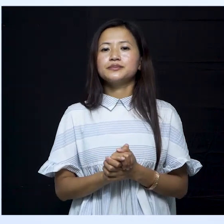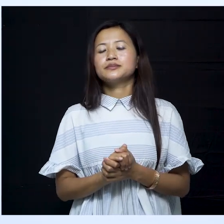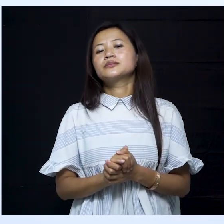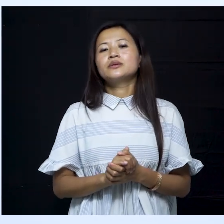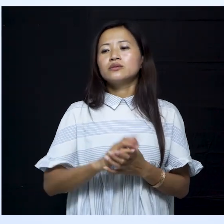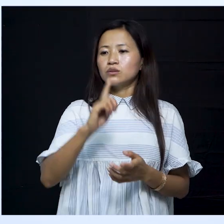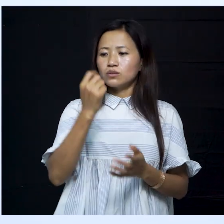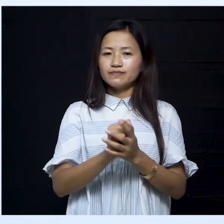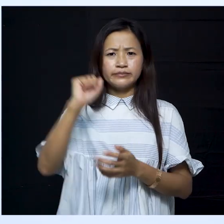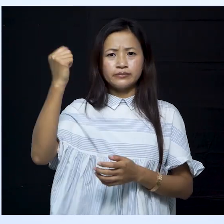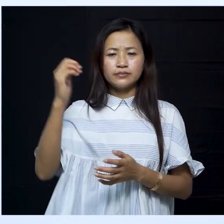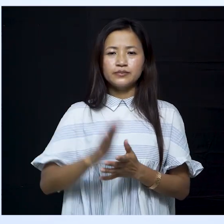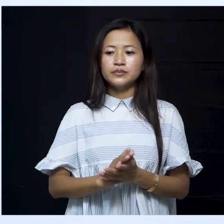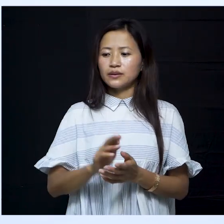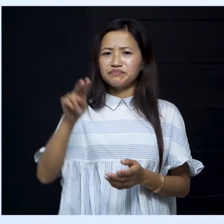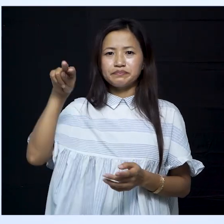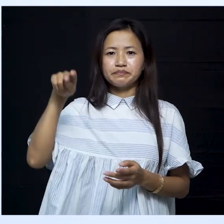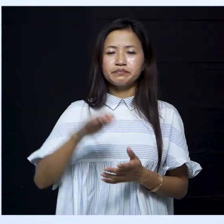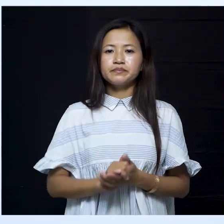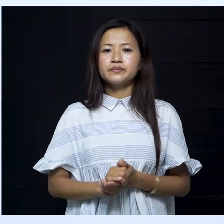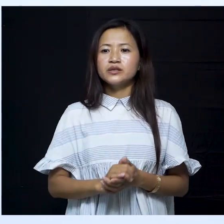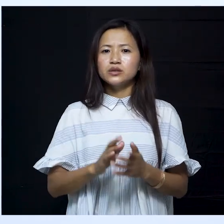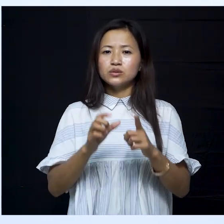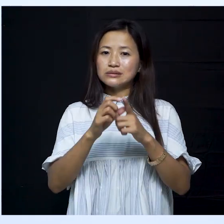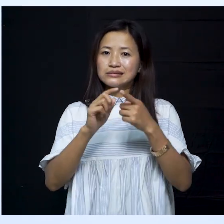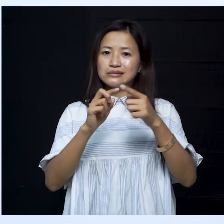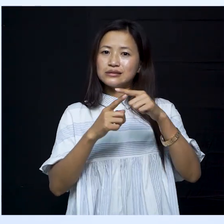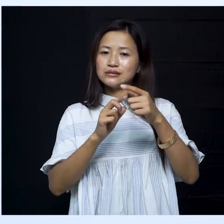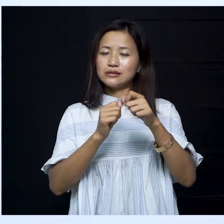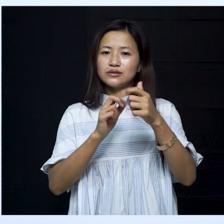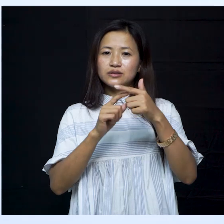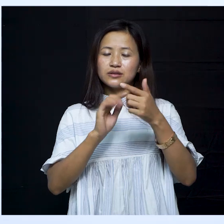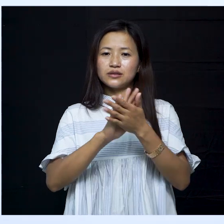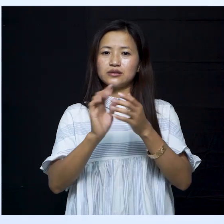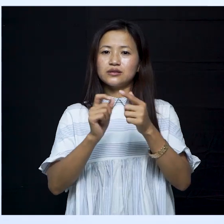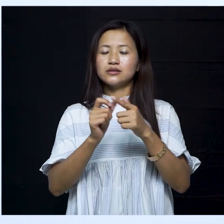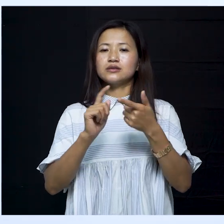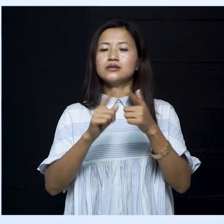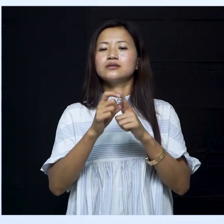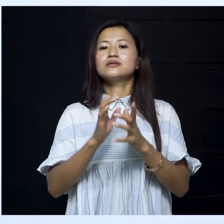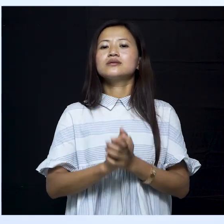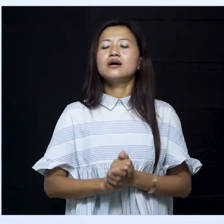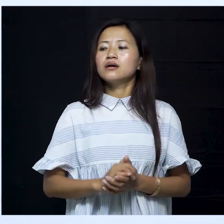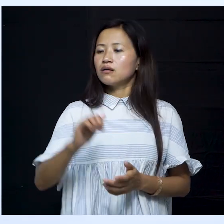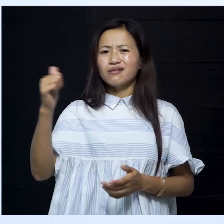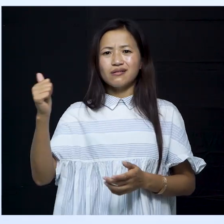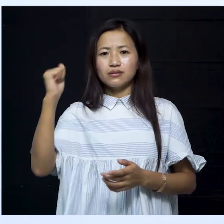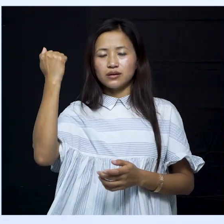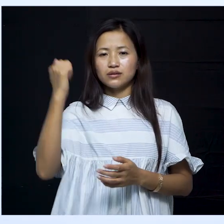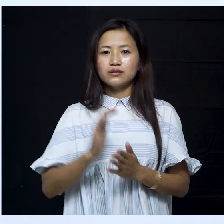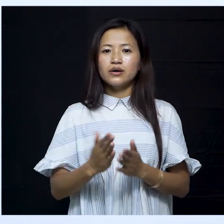on the one hand, we can say that it means to detach. And on the other hand, we can also say that it means